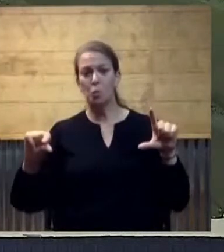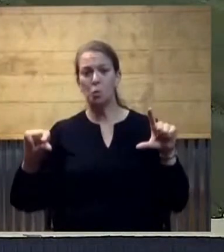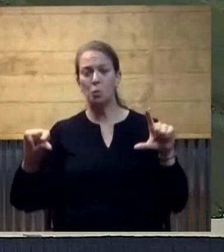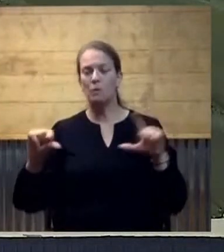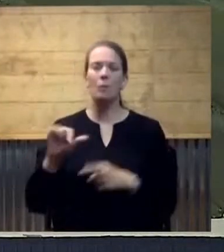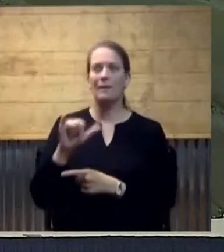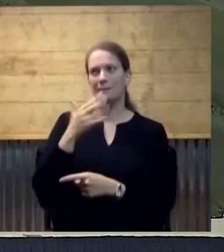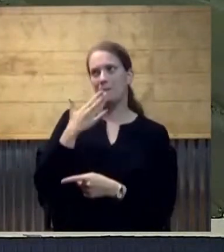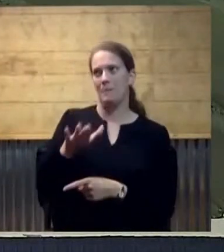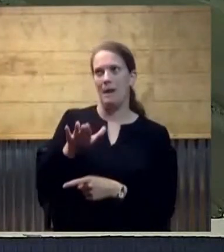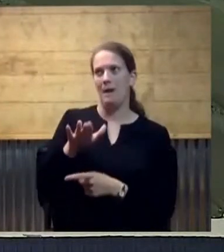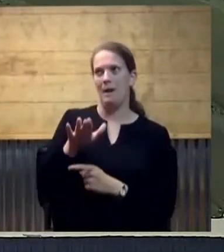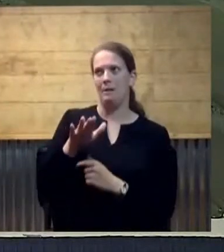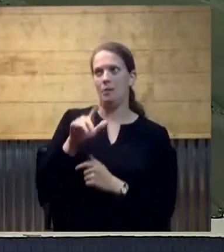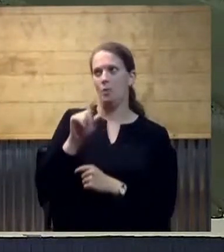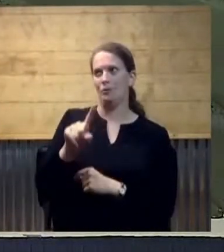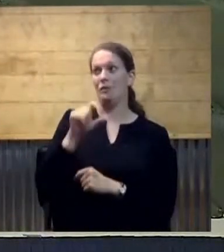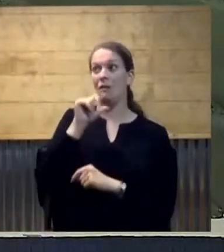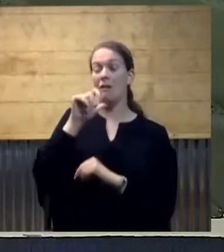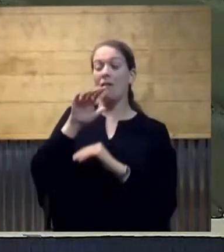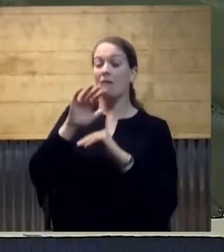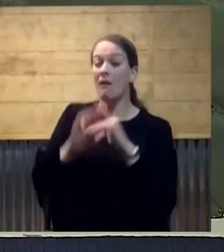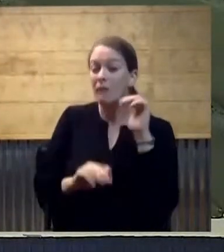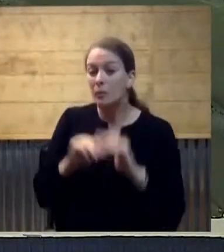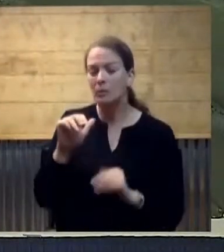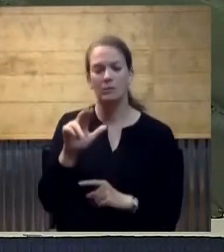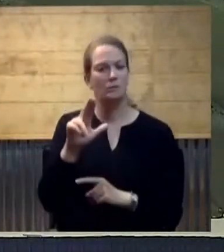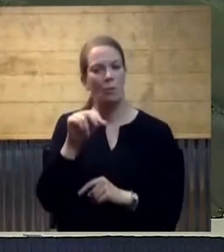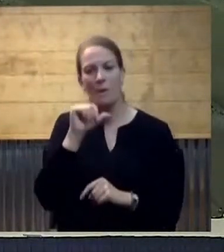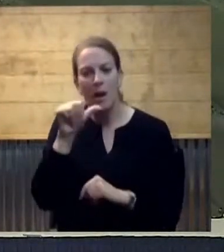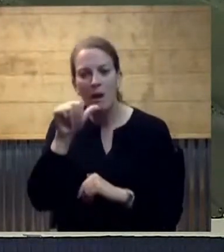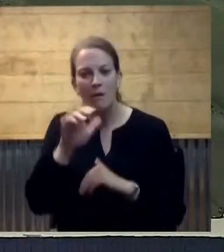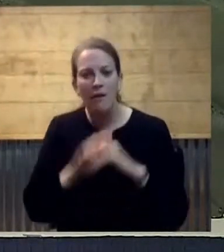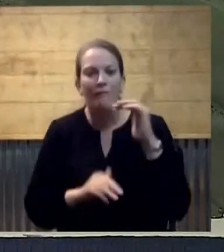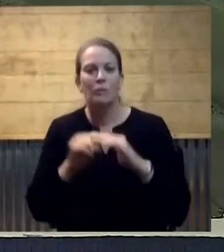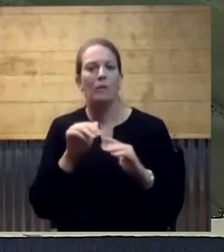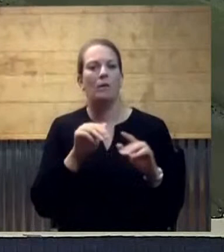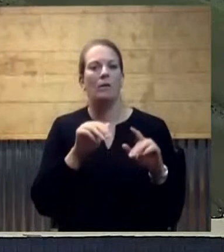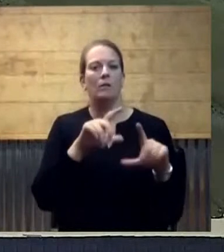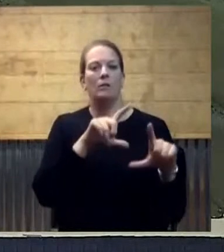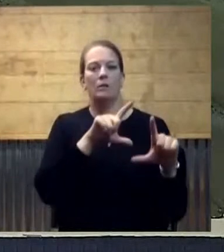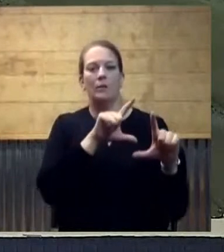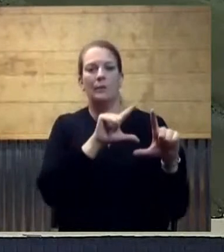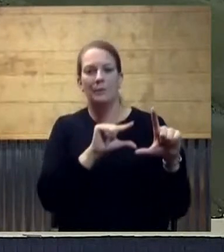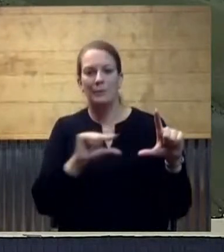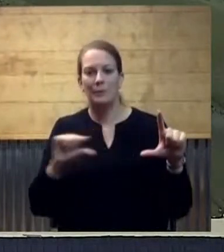Bad question. We're not comfortable. But are we where we were